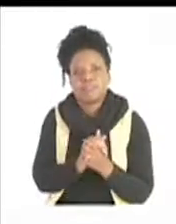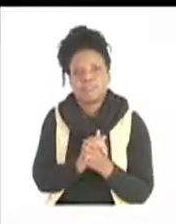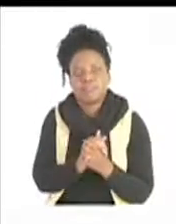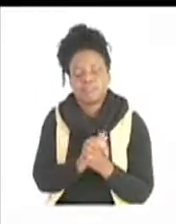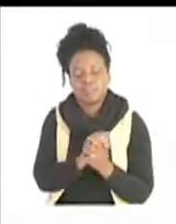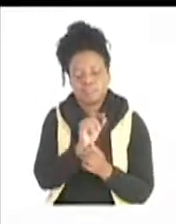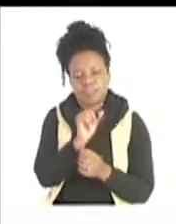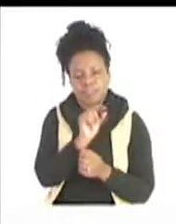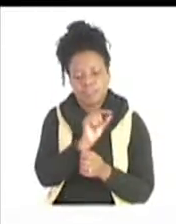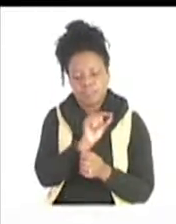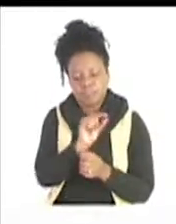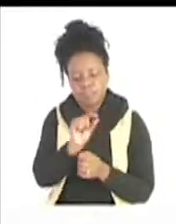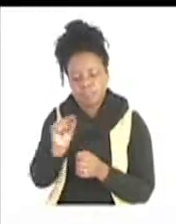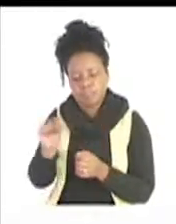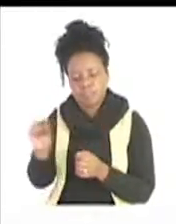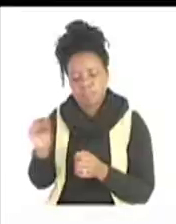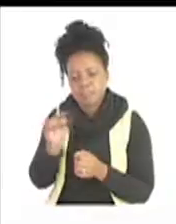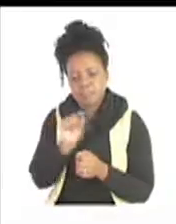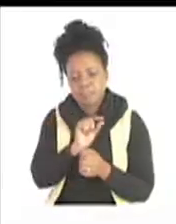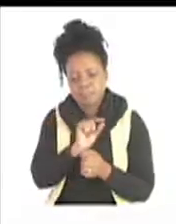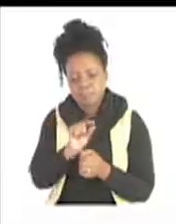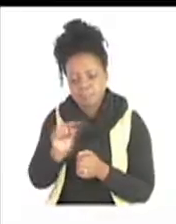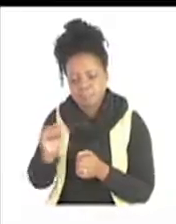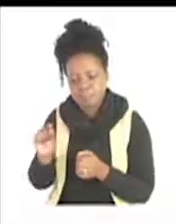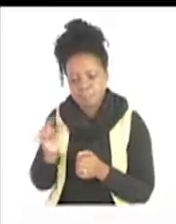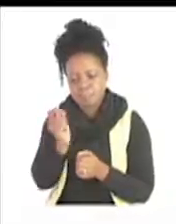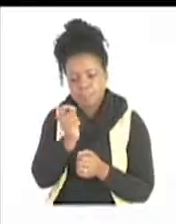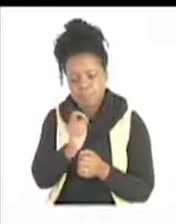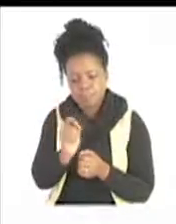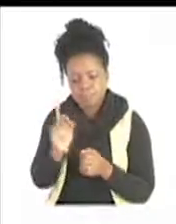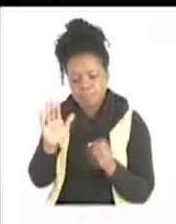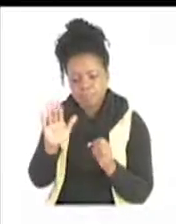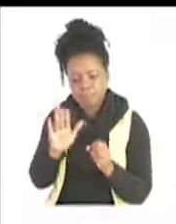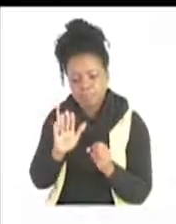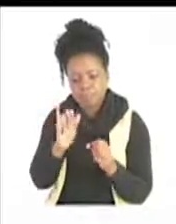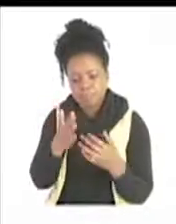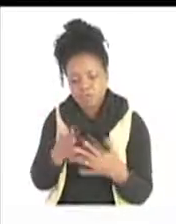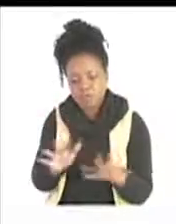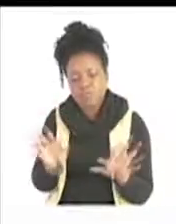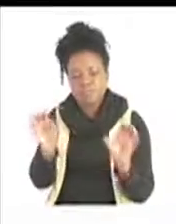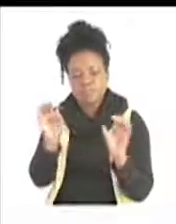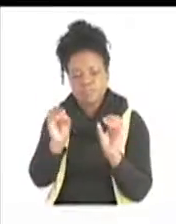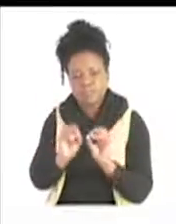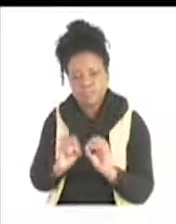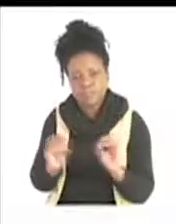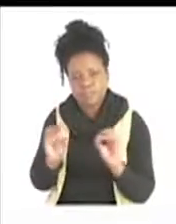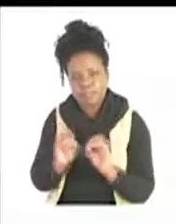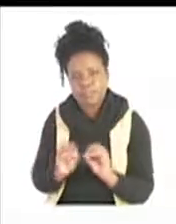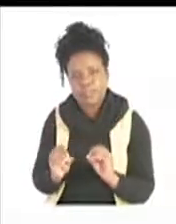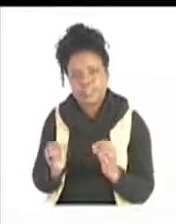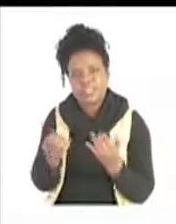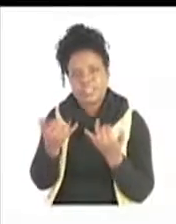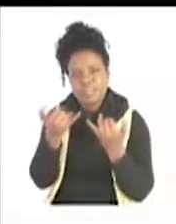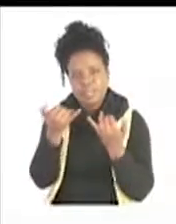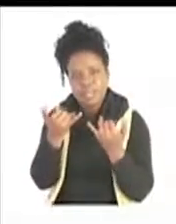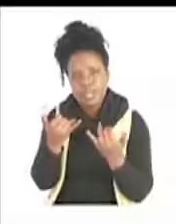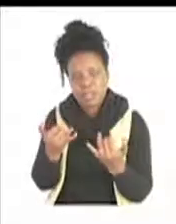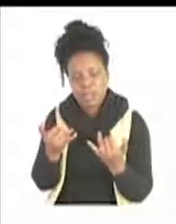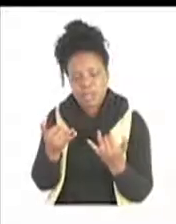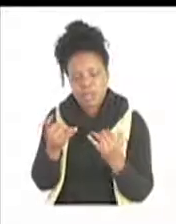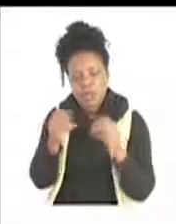the instruction says, look at the pictures next to the sentences and choose the